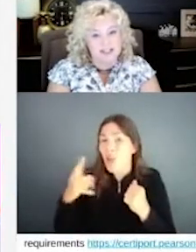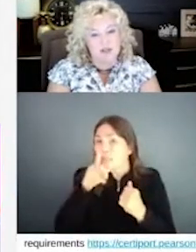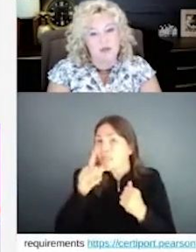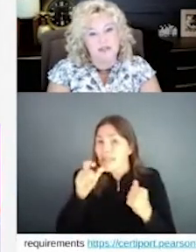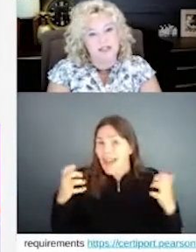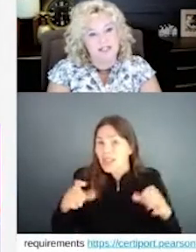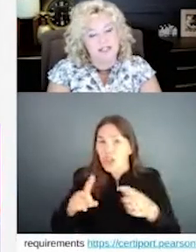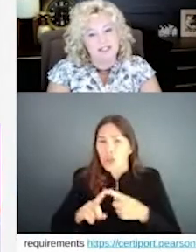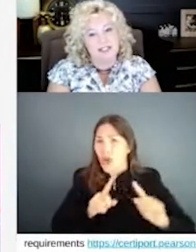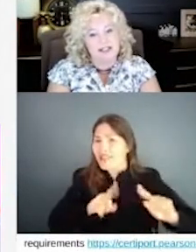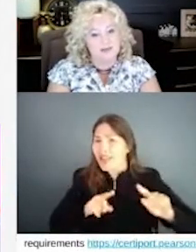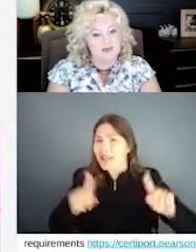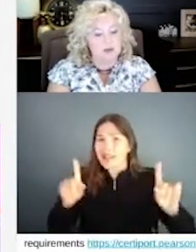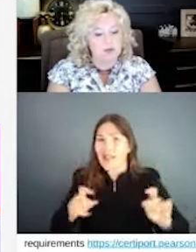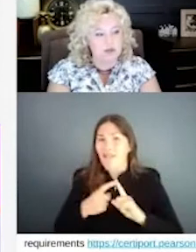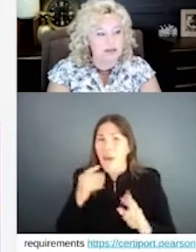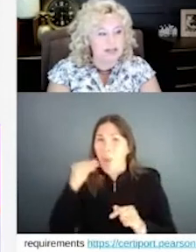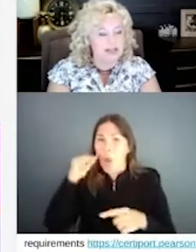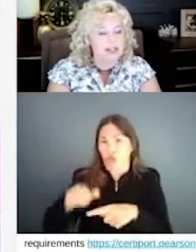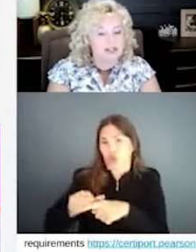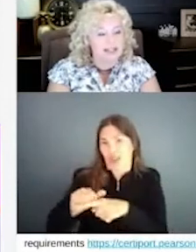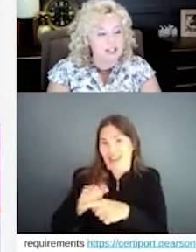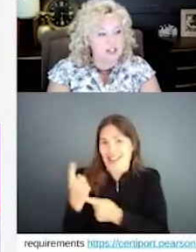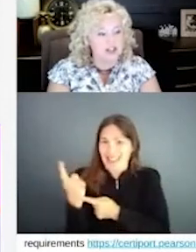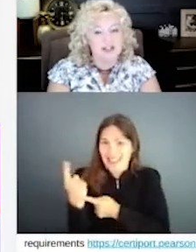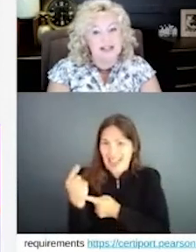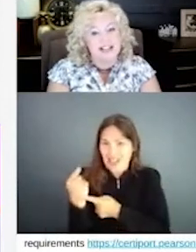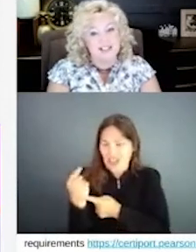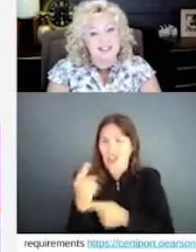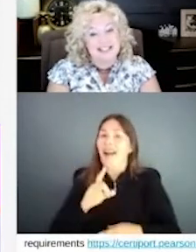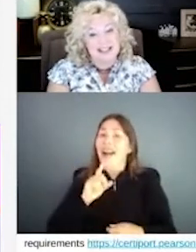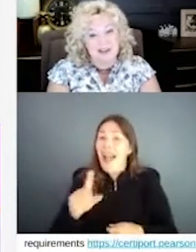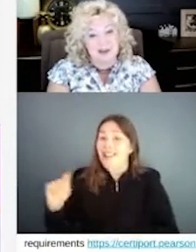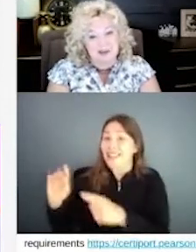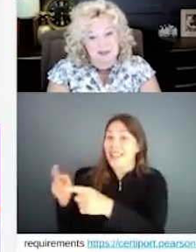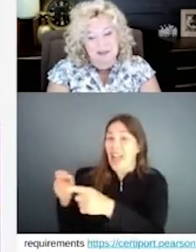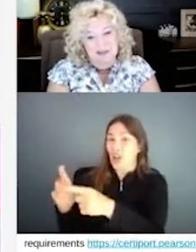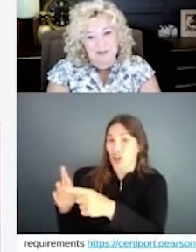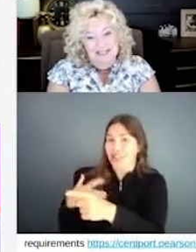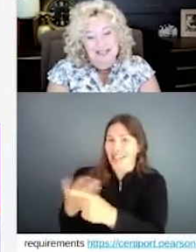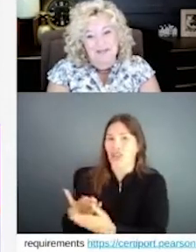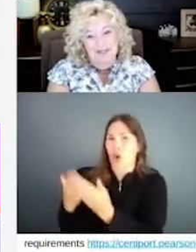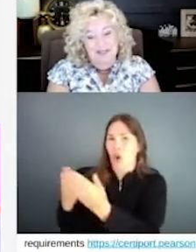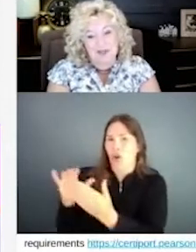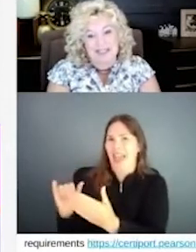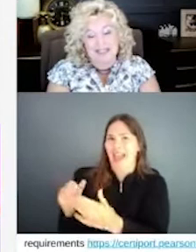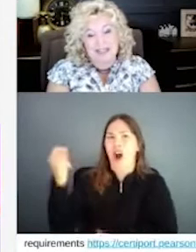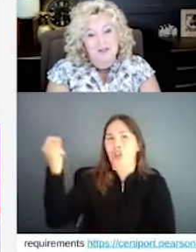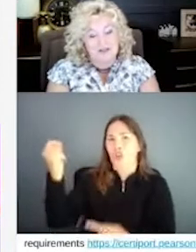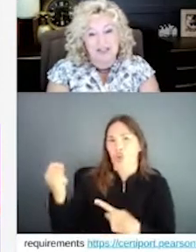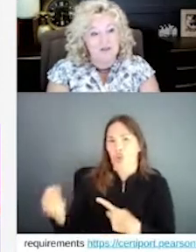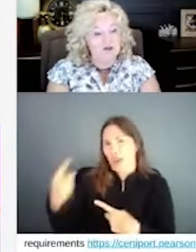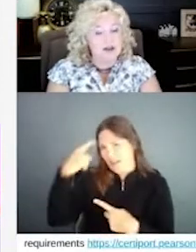to attend an exams from home training last year, actually Tanner hosts those every Tuesday. For